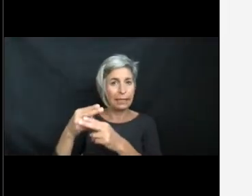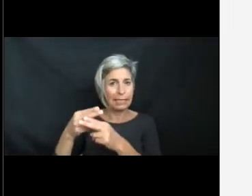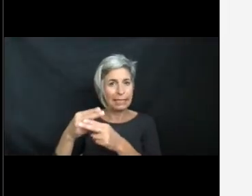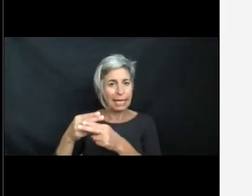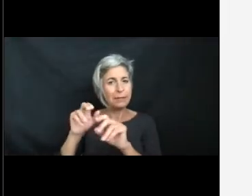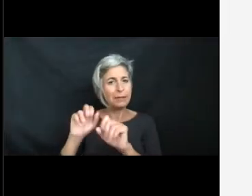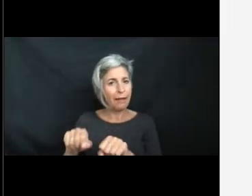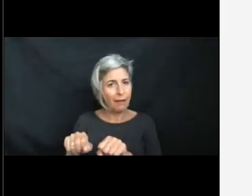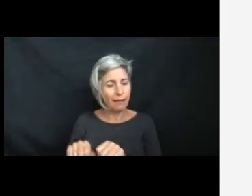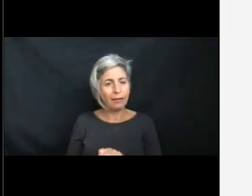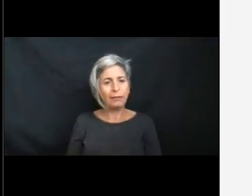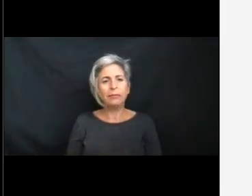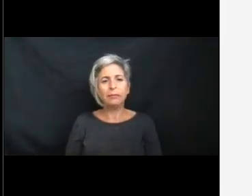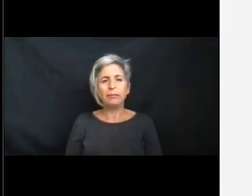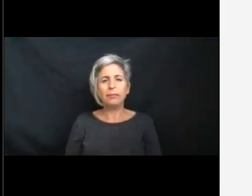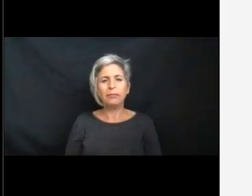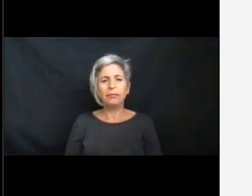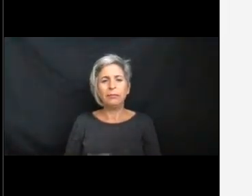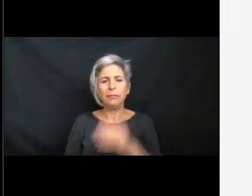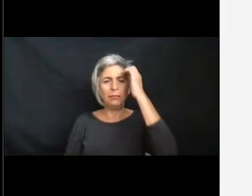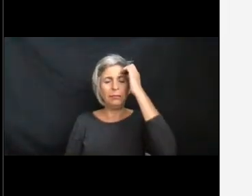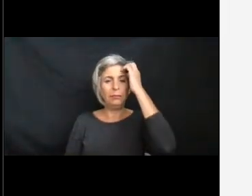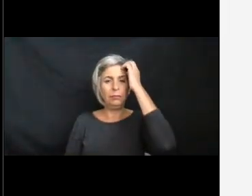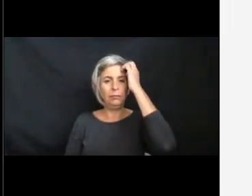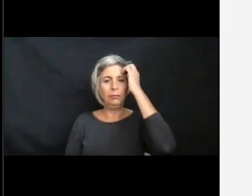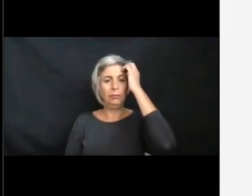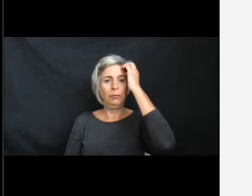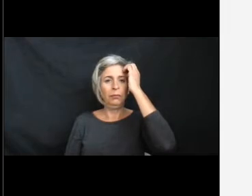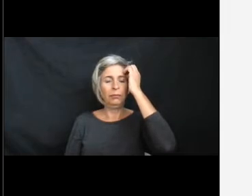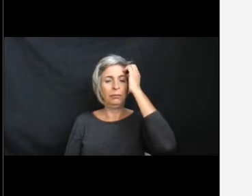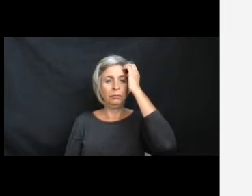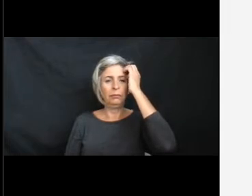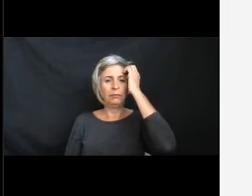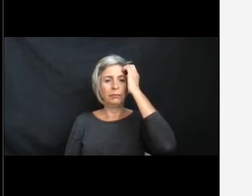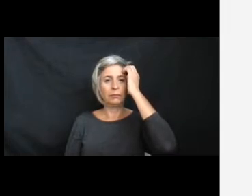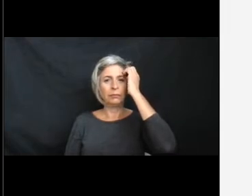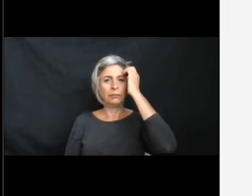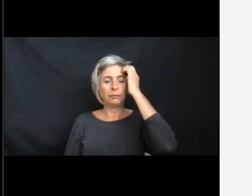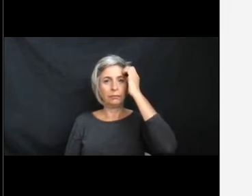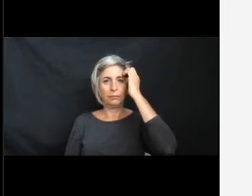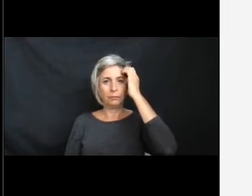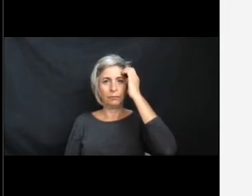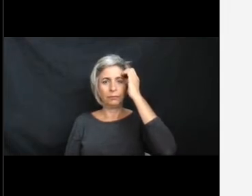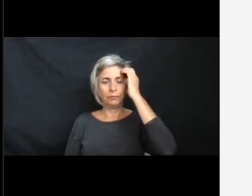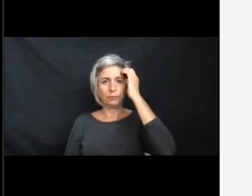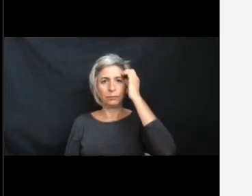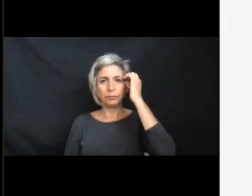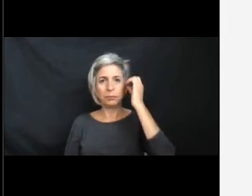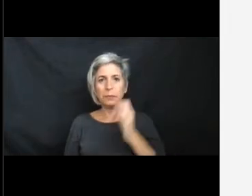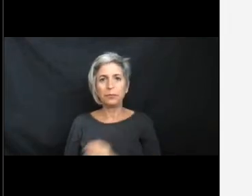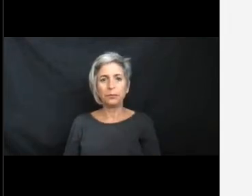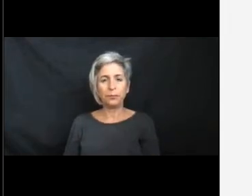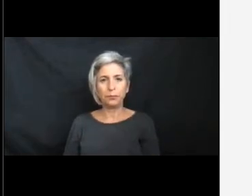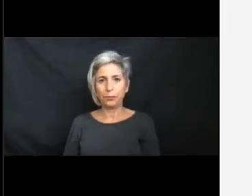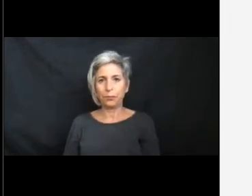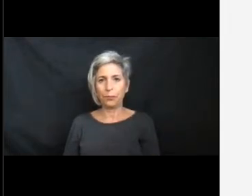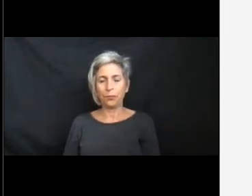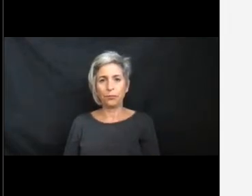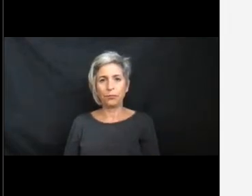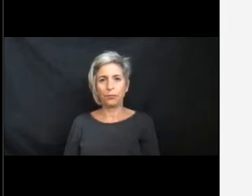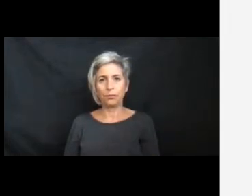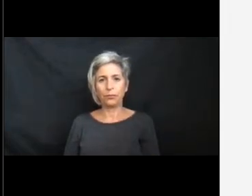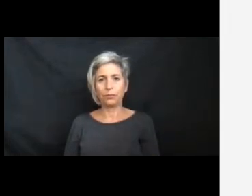I have something else coming up here for now. So